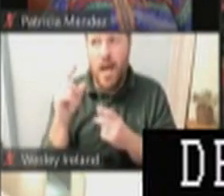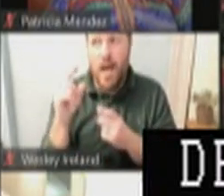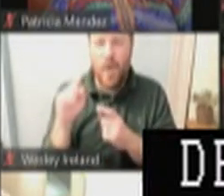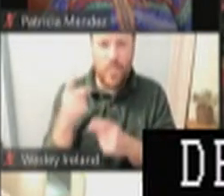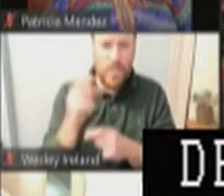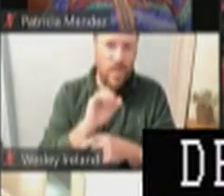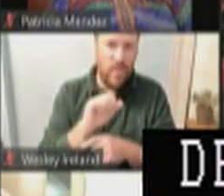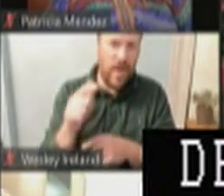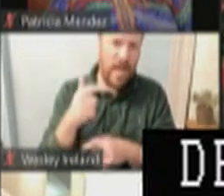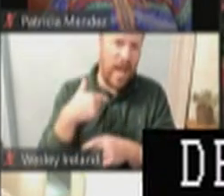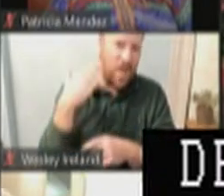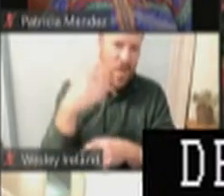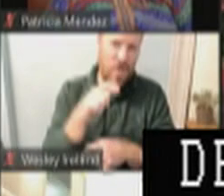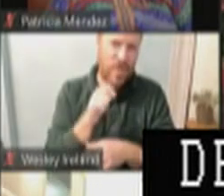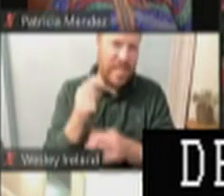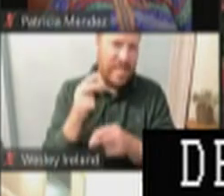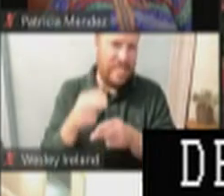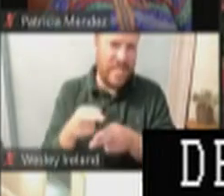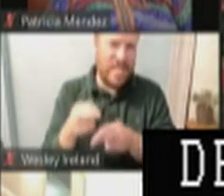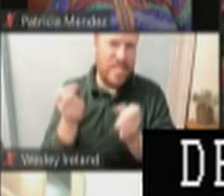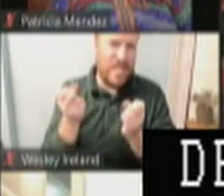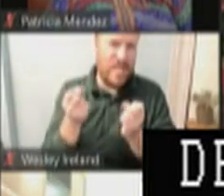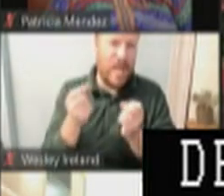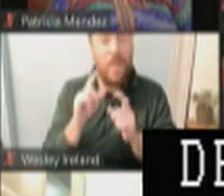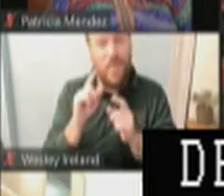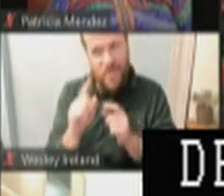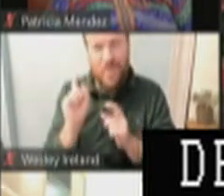questions. First of all,